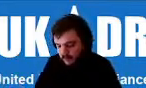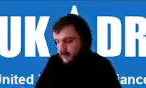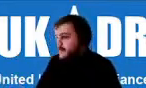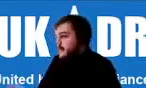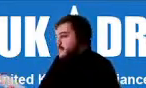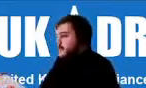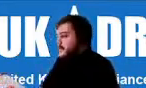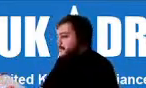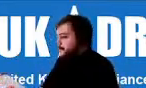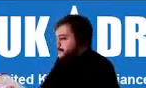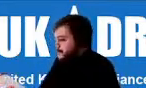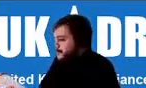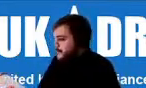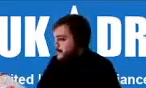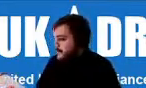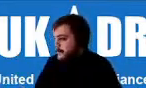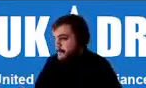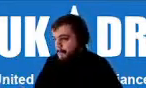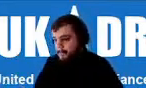field of disasters?